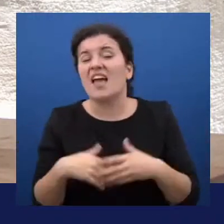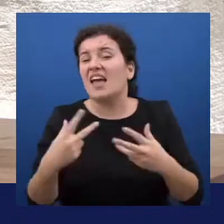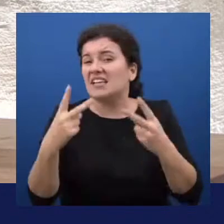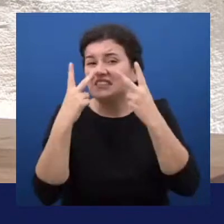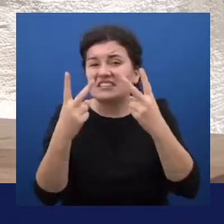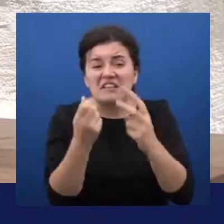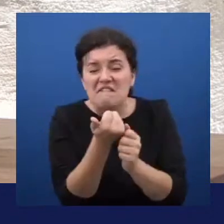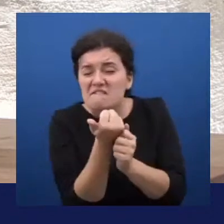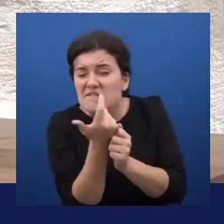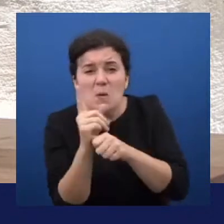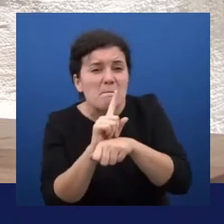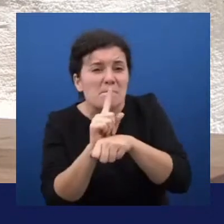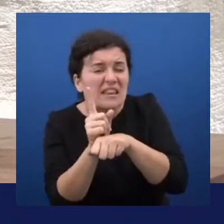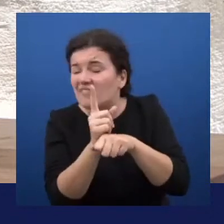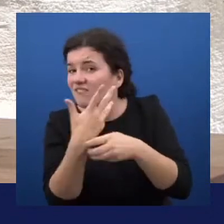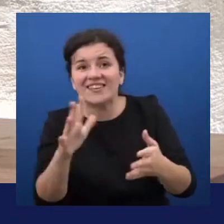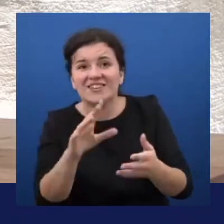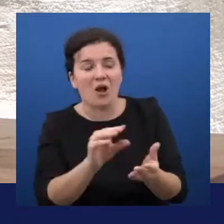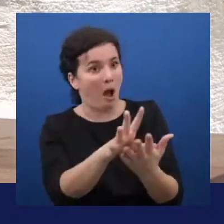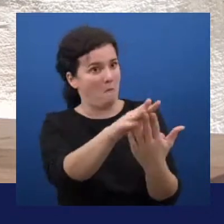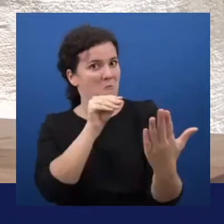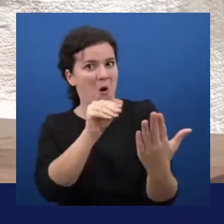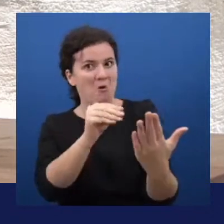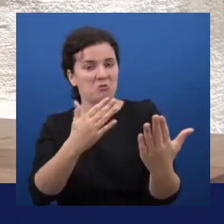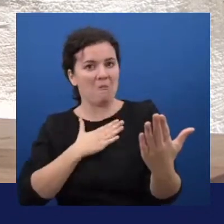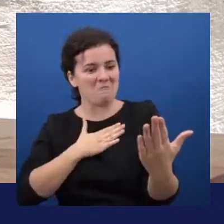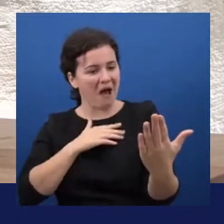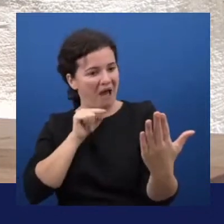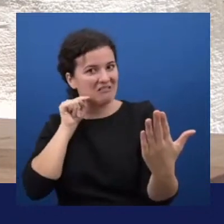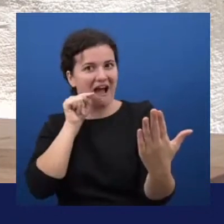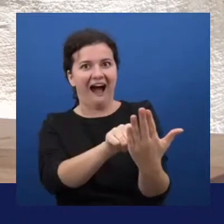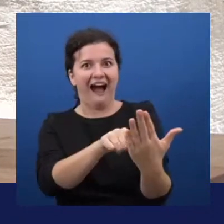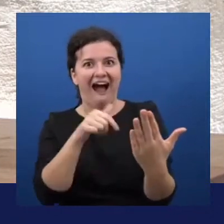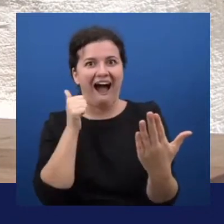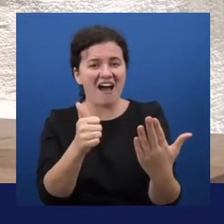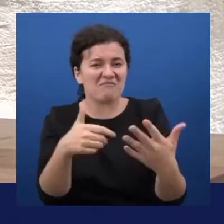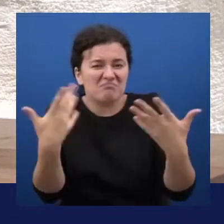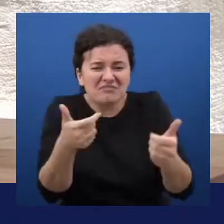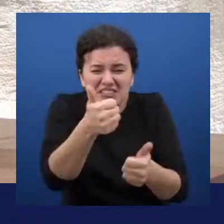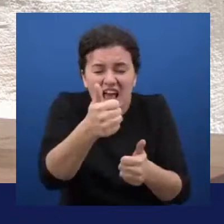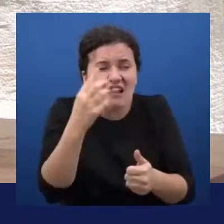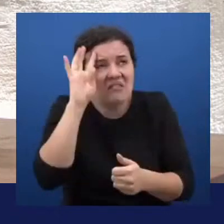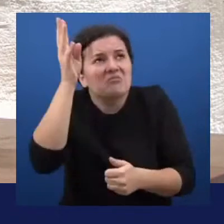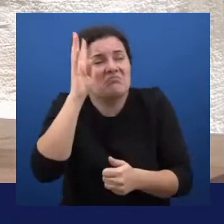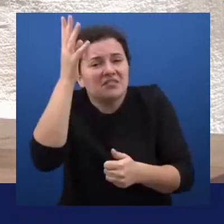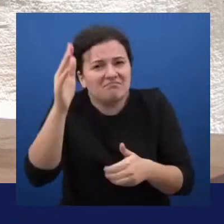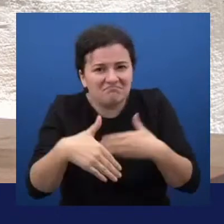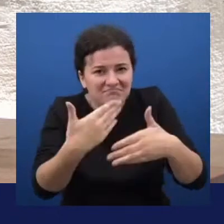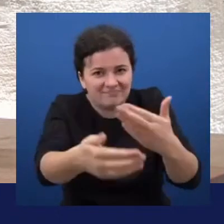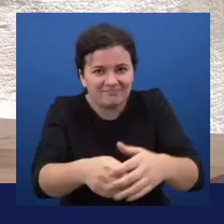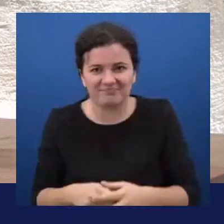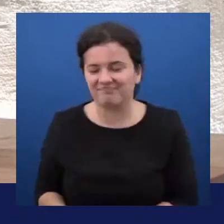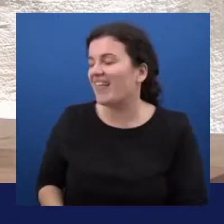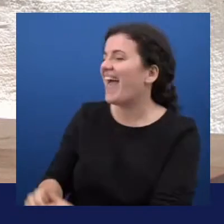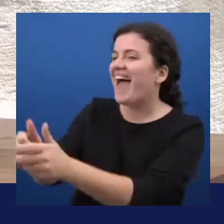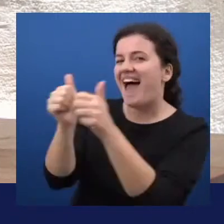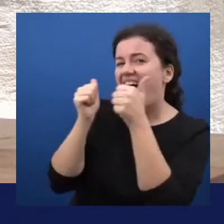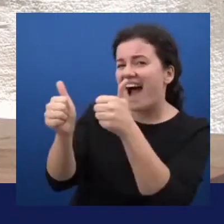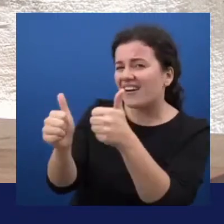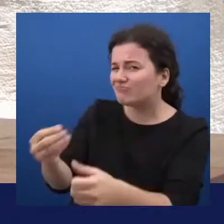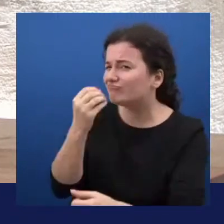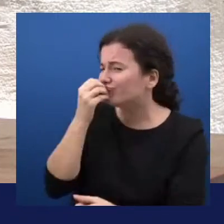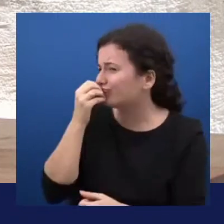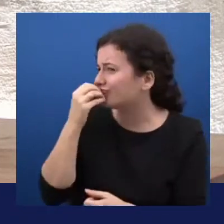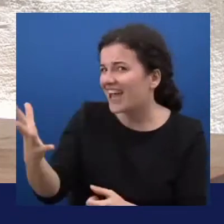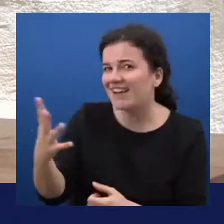models and go play with it, I would say. Awesome. Well, this has been fantastical. Willem, we're going to turn it back to you. Do you have any